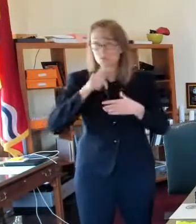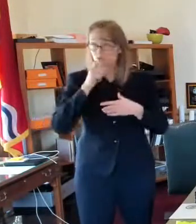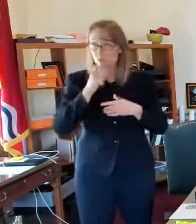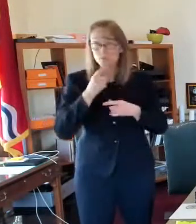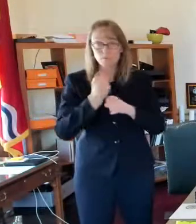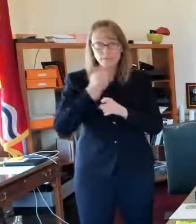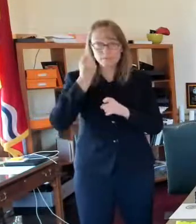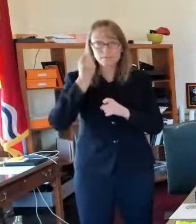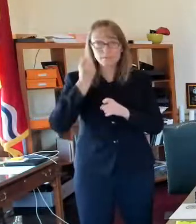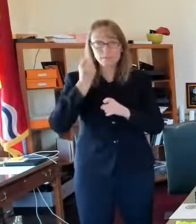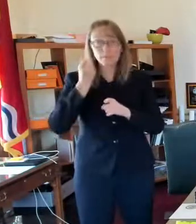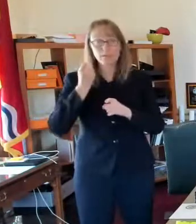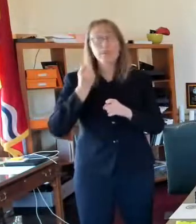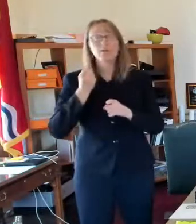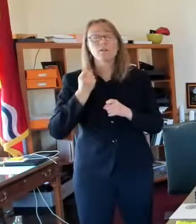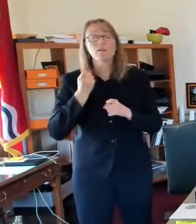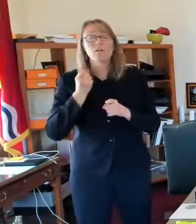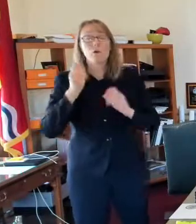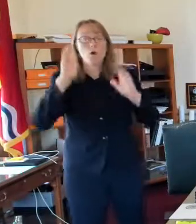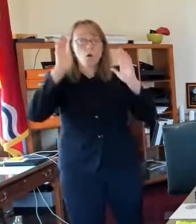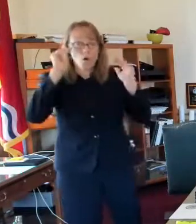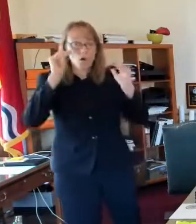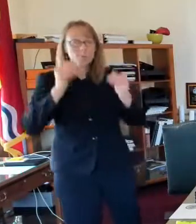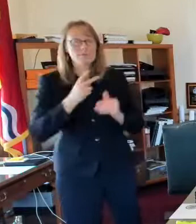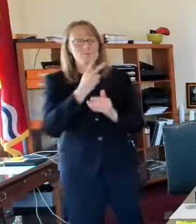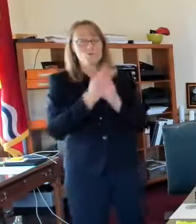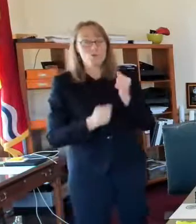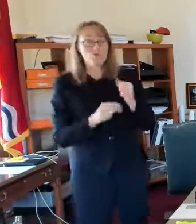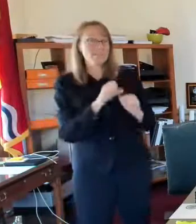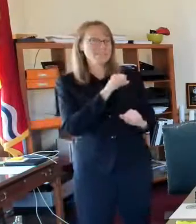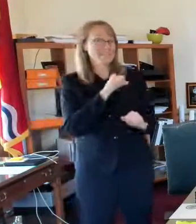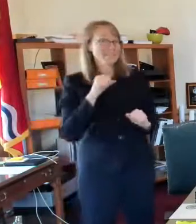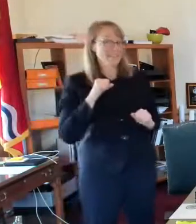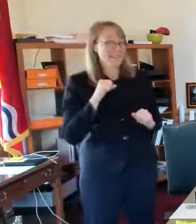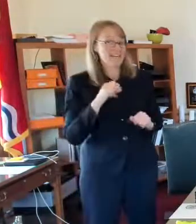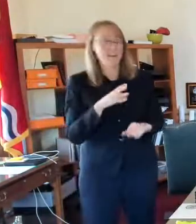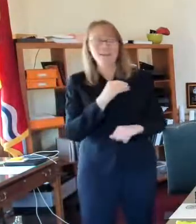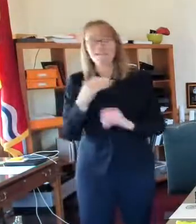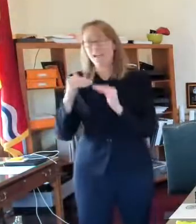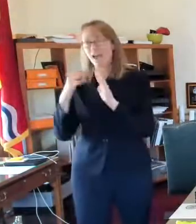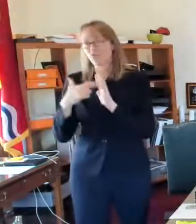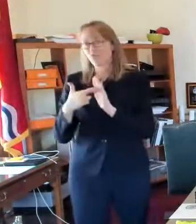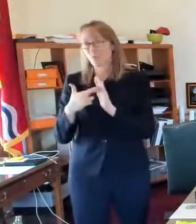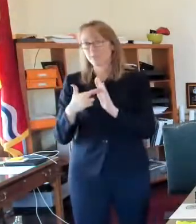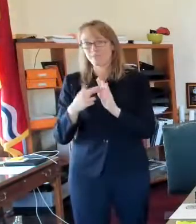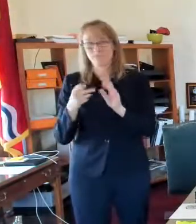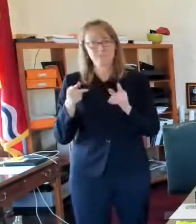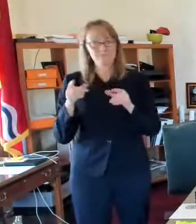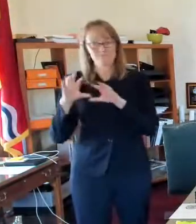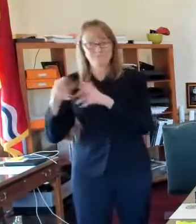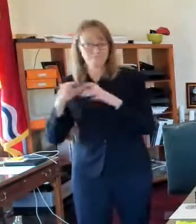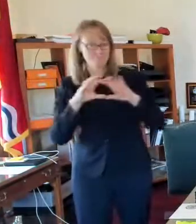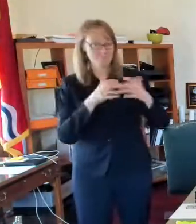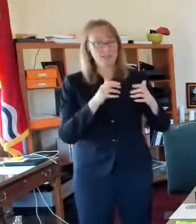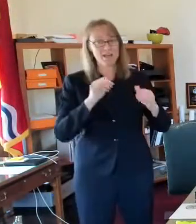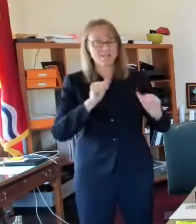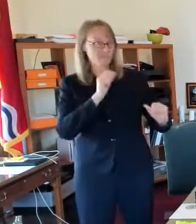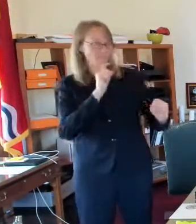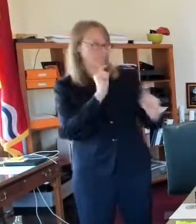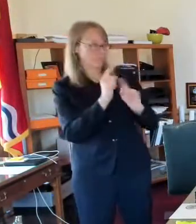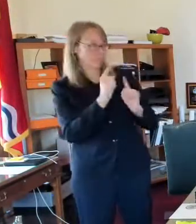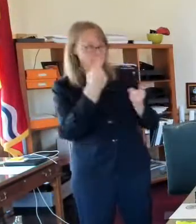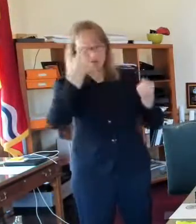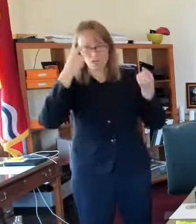will be willing to come together on something to help people. So. Jeannie has a question about South St.